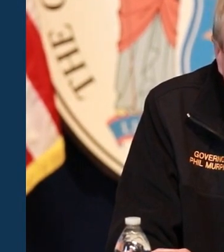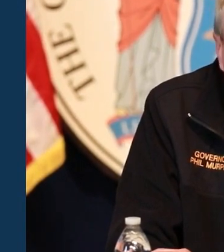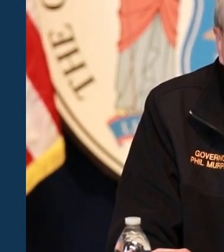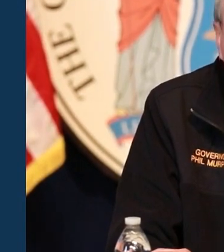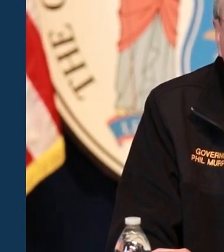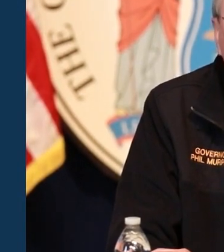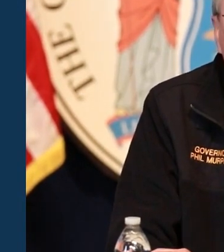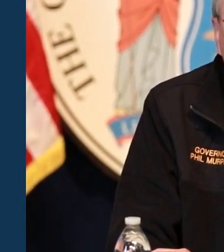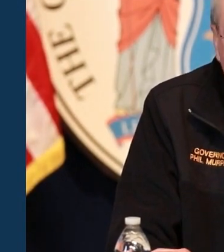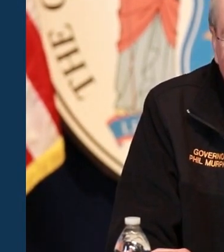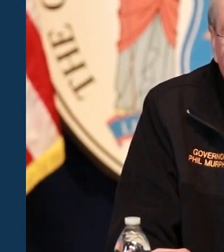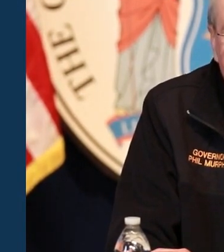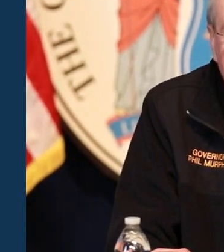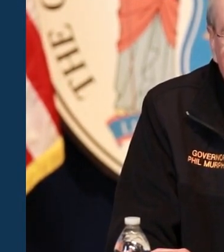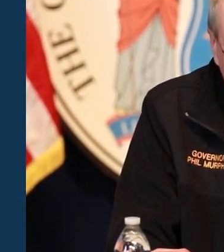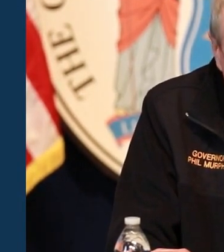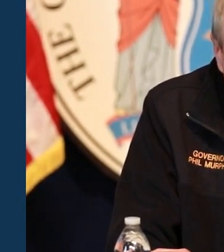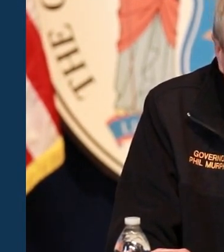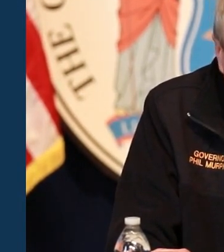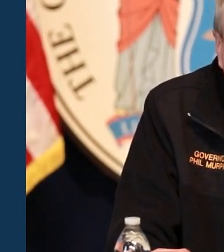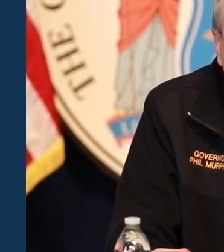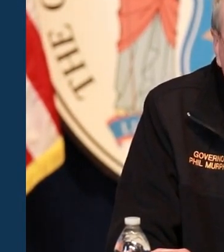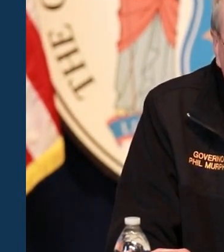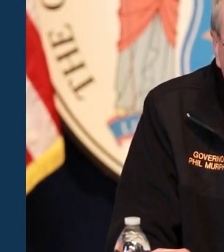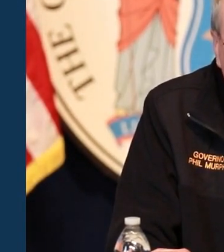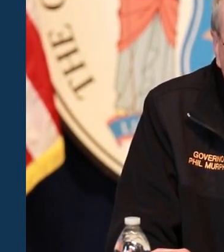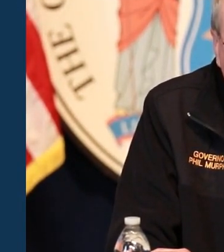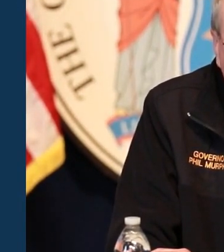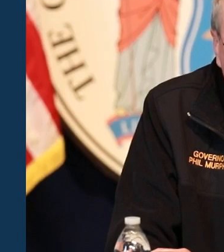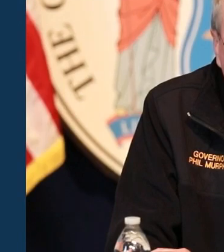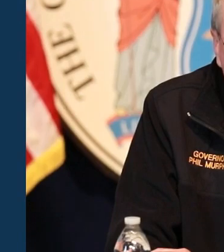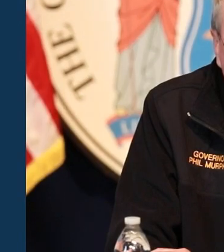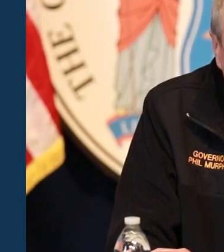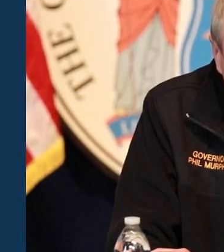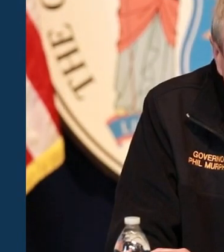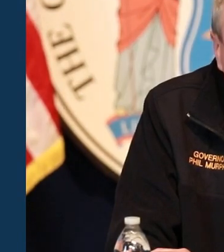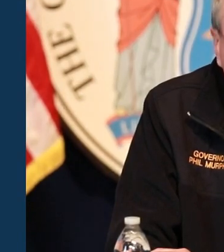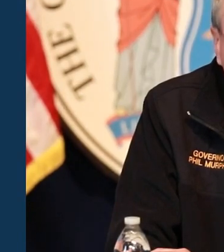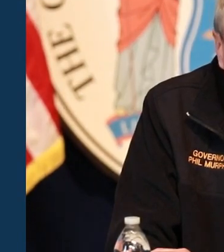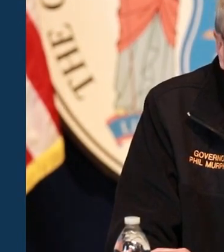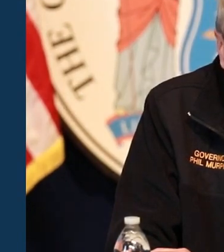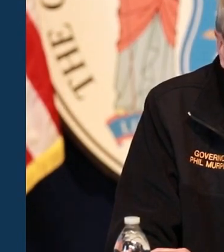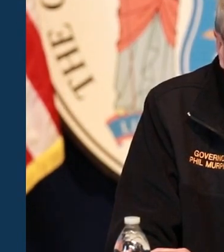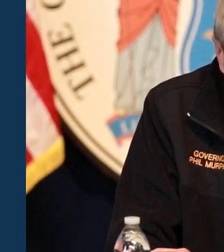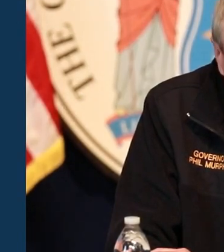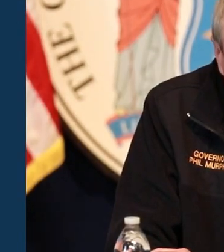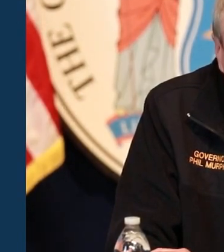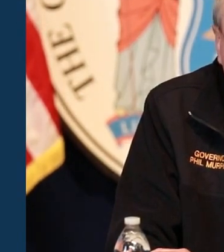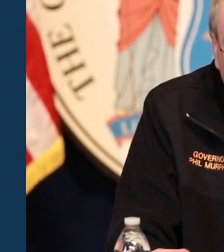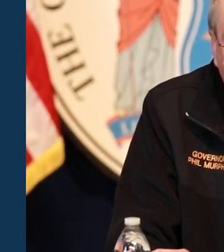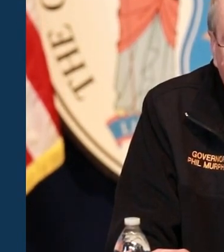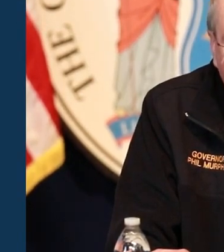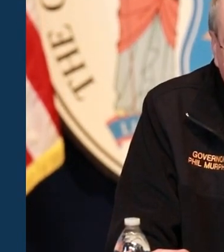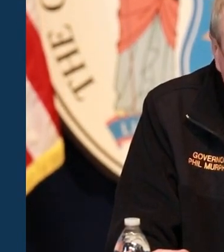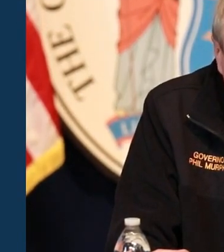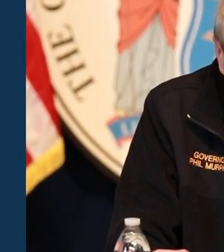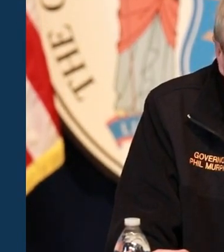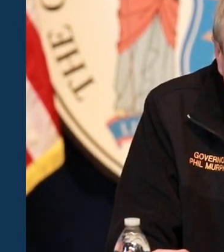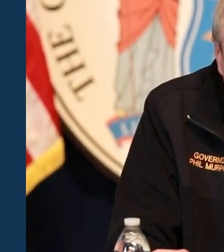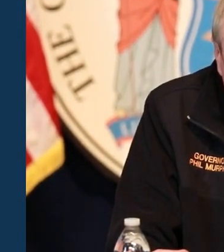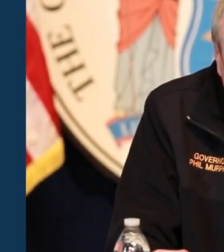Wyckoff Girl Scout Troop 24 in Bergen County. There's a couple of their members, right? There's a member on the left, and there's a healthcare